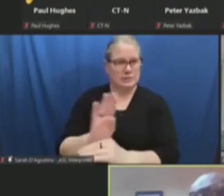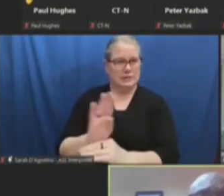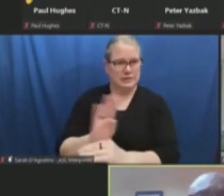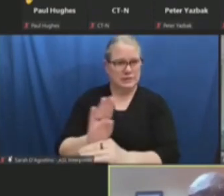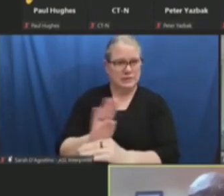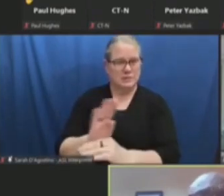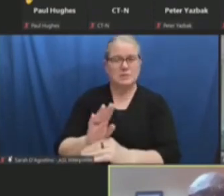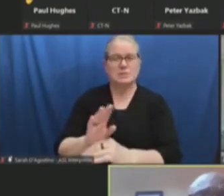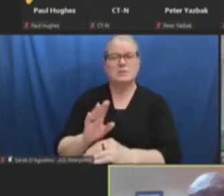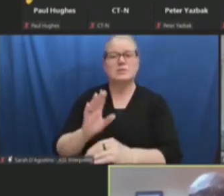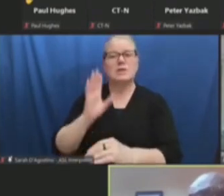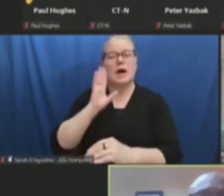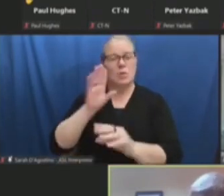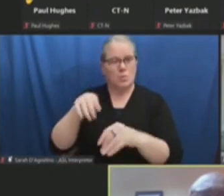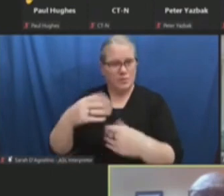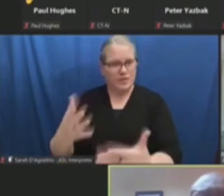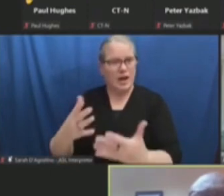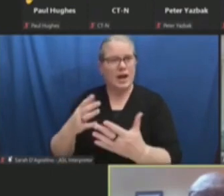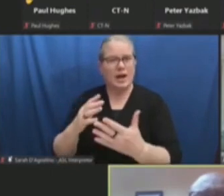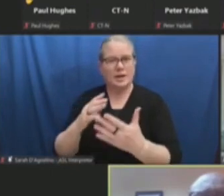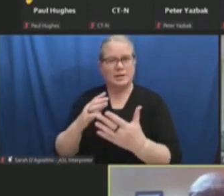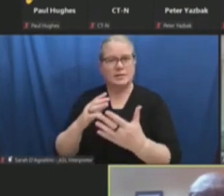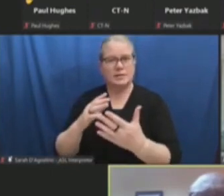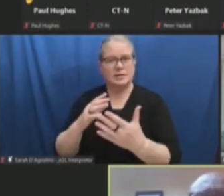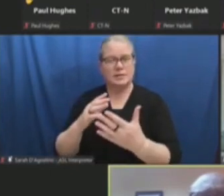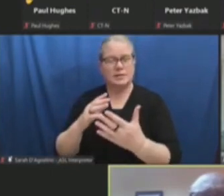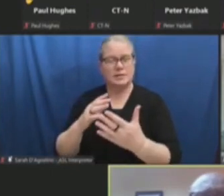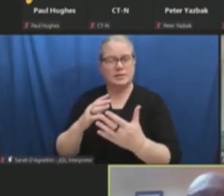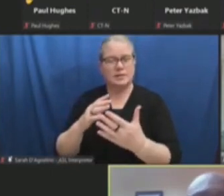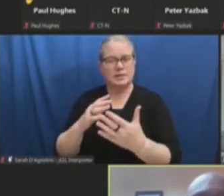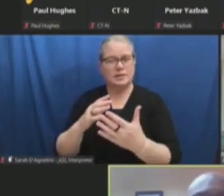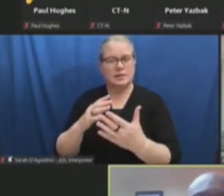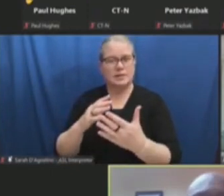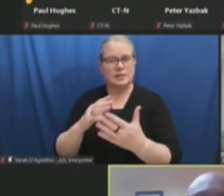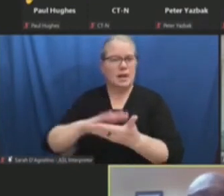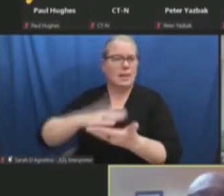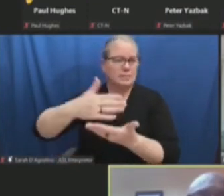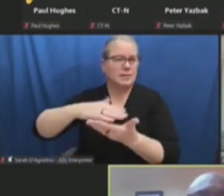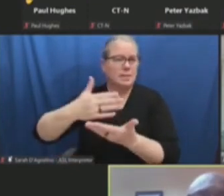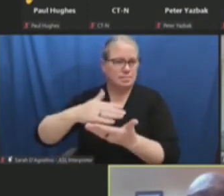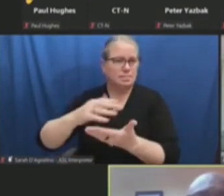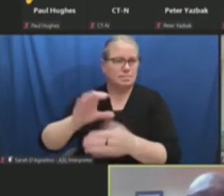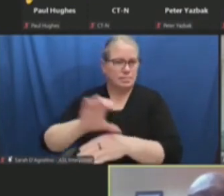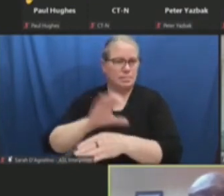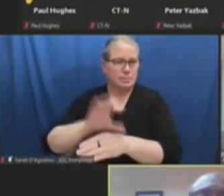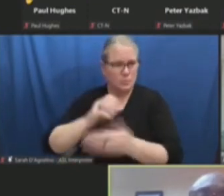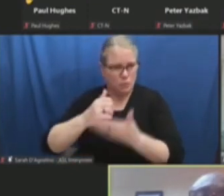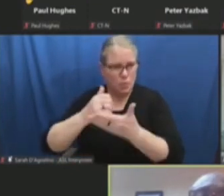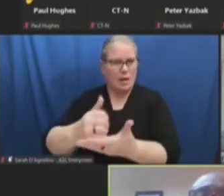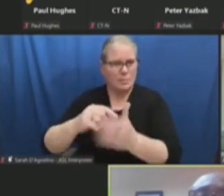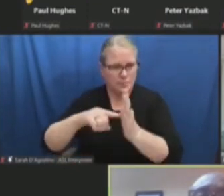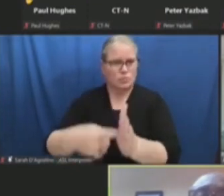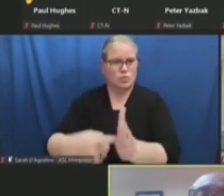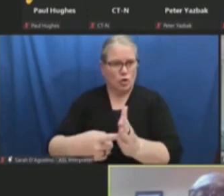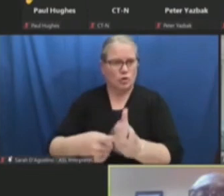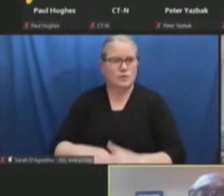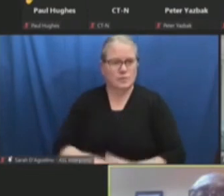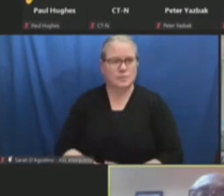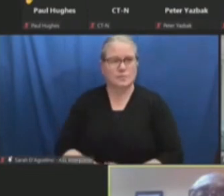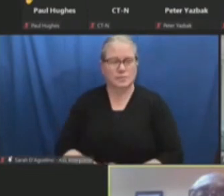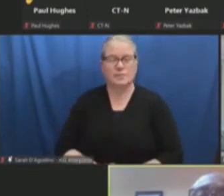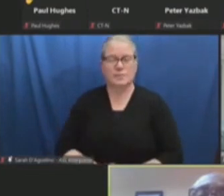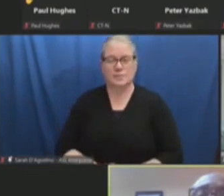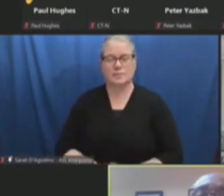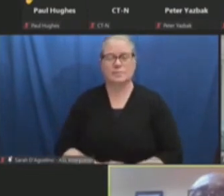them a broker. We also provide them a laptop to get them off the ground. But